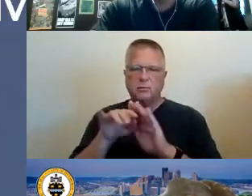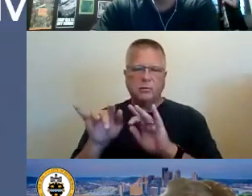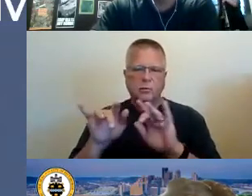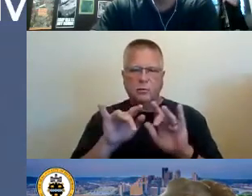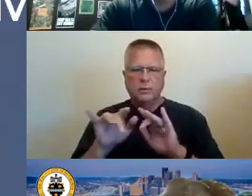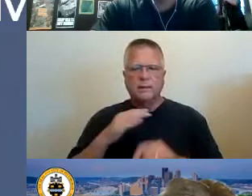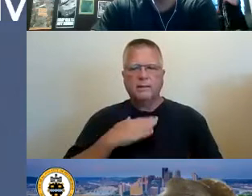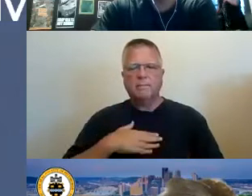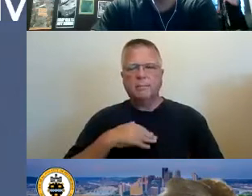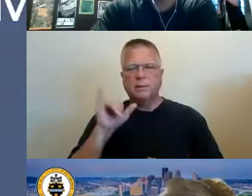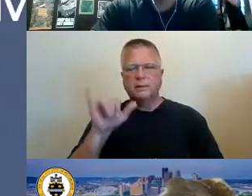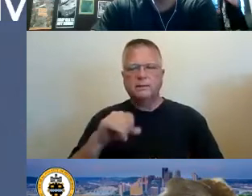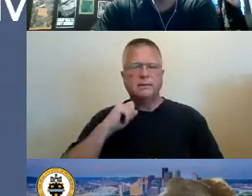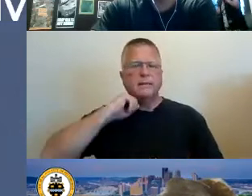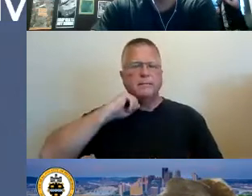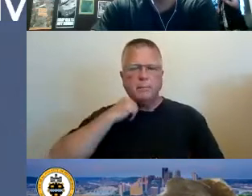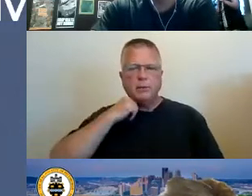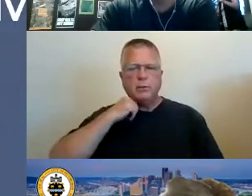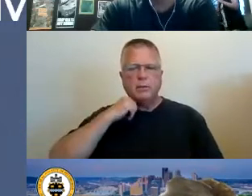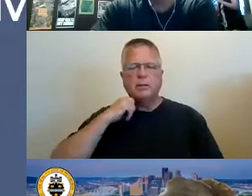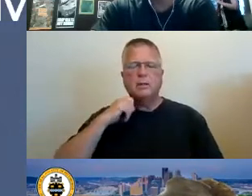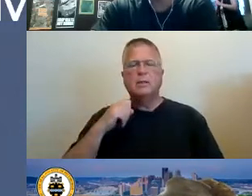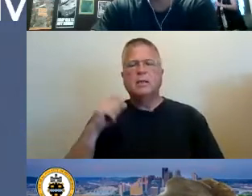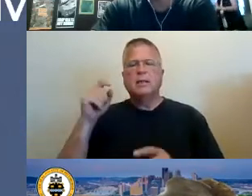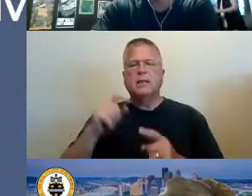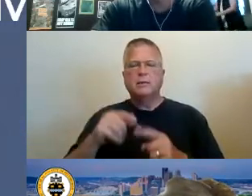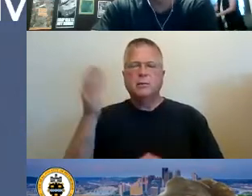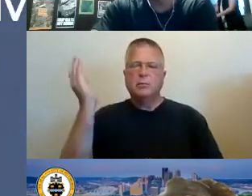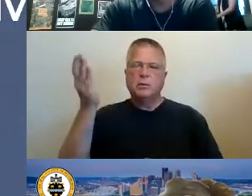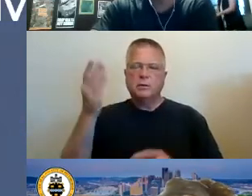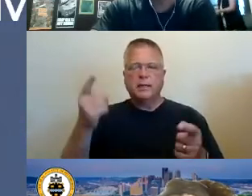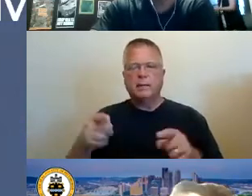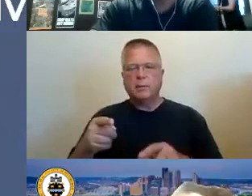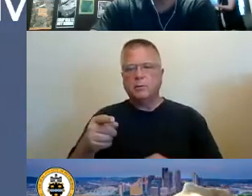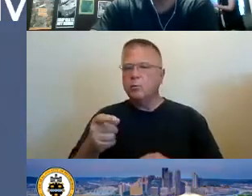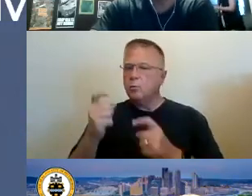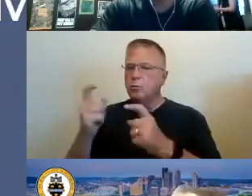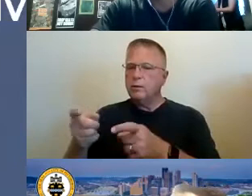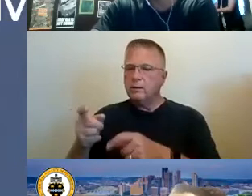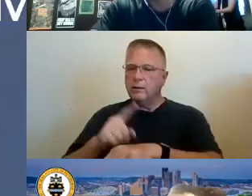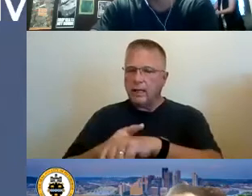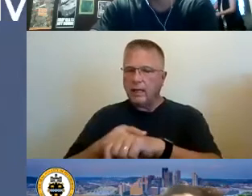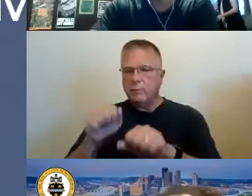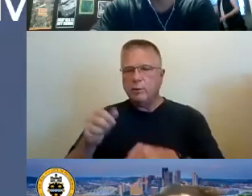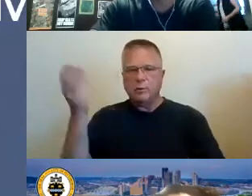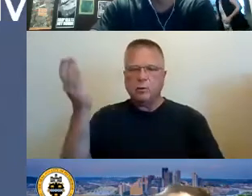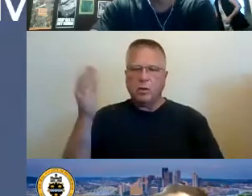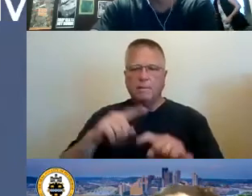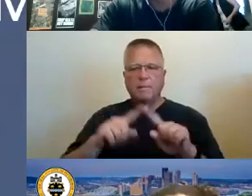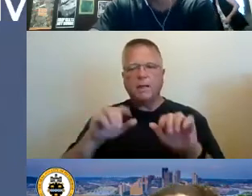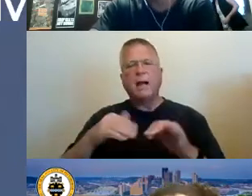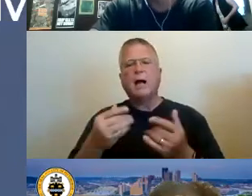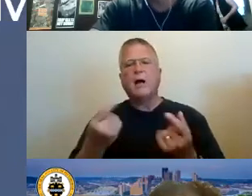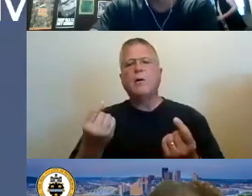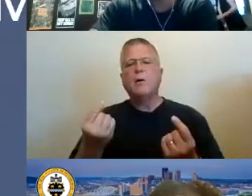for as long as the presentation is taking place. You'll have time to speak. In order for you to do that, you'll be able to